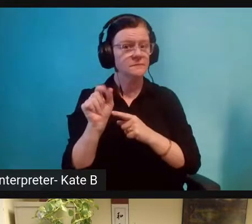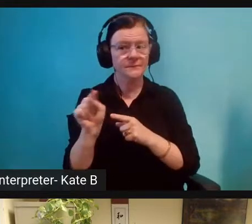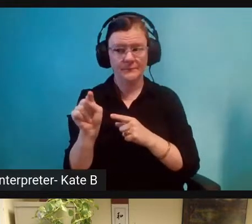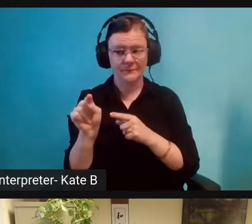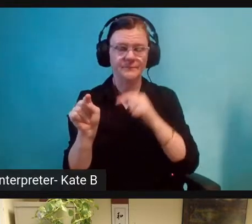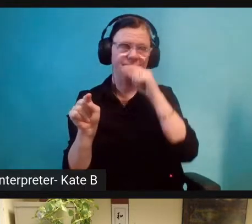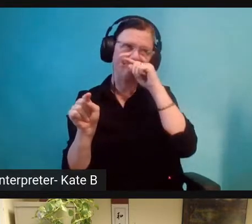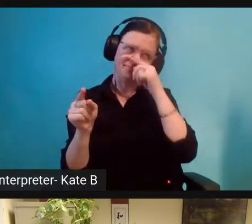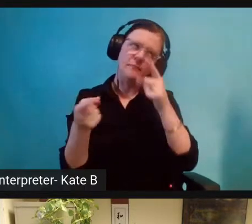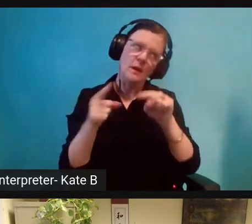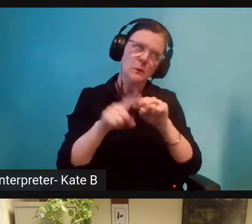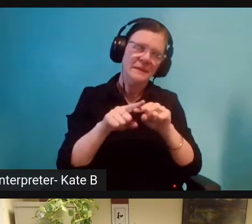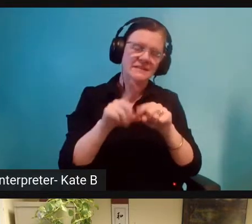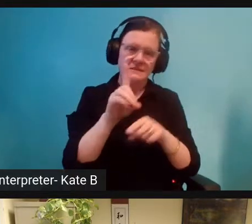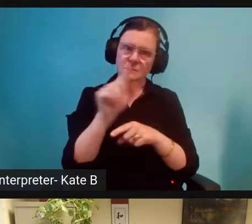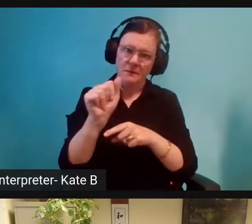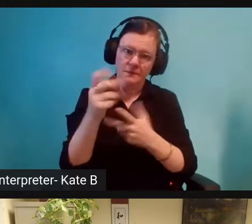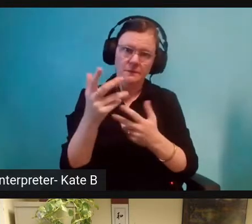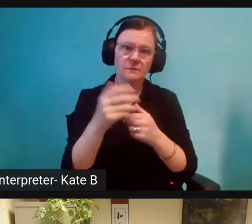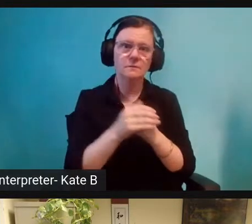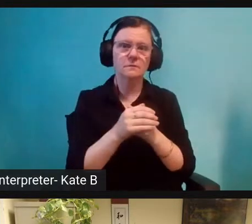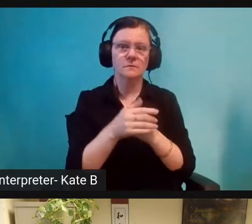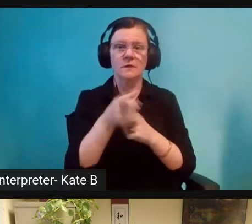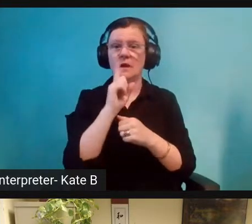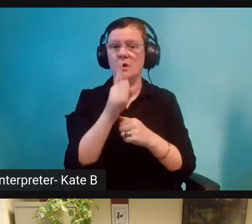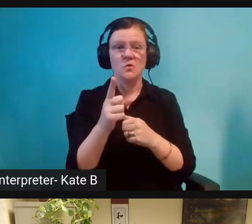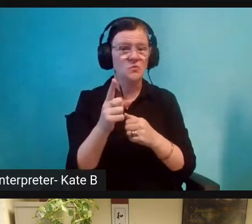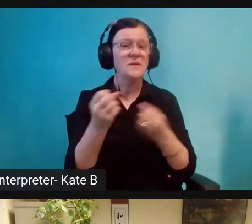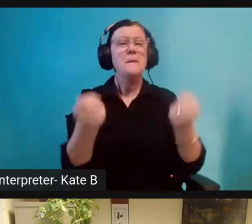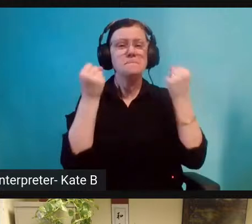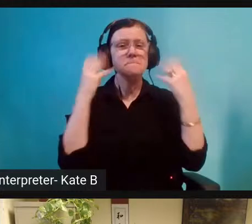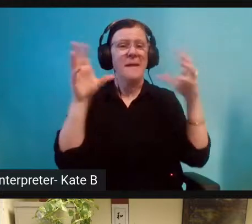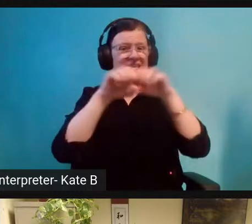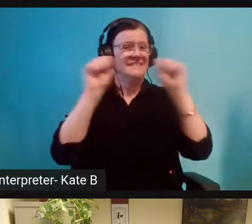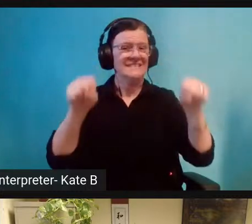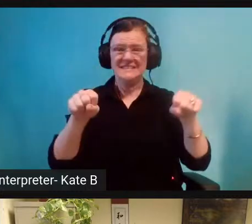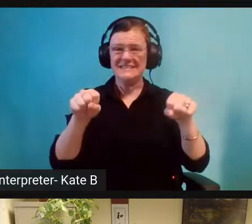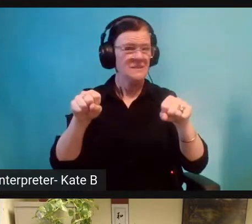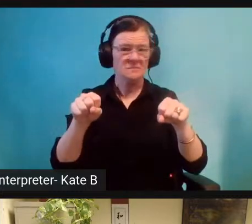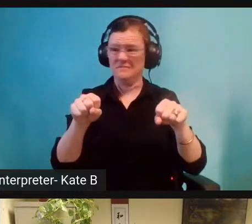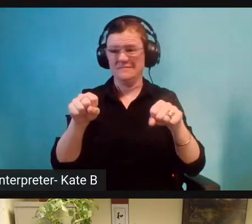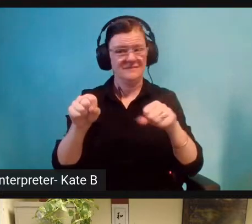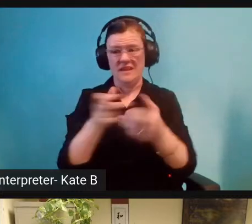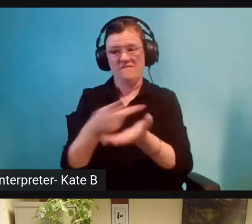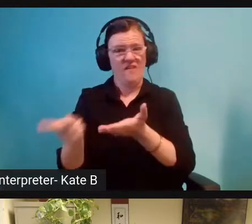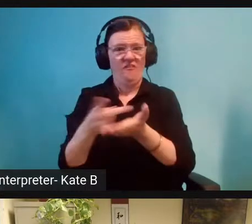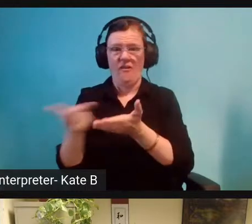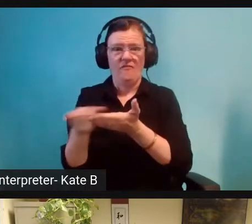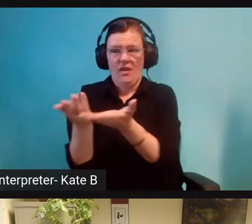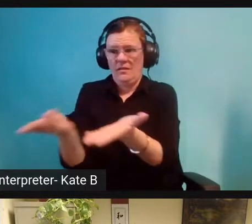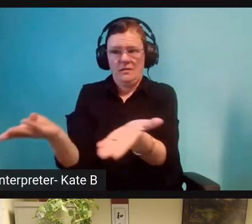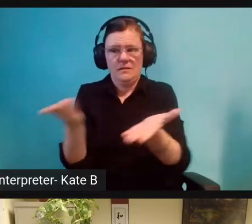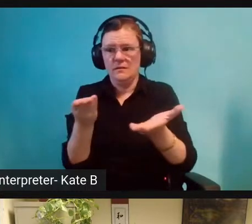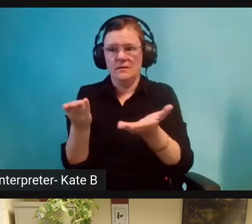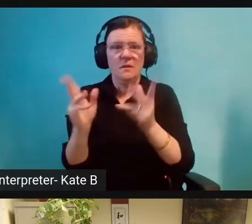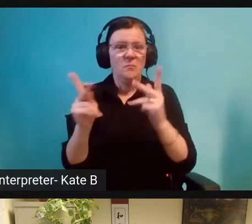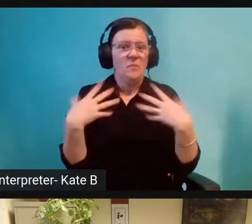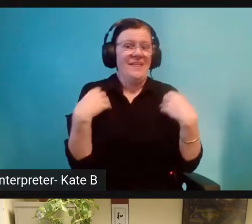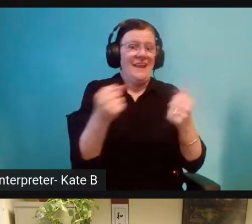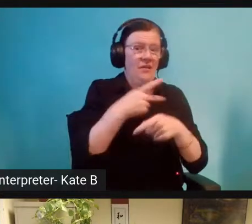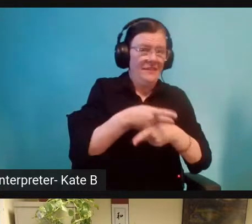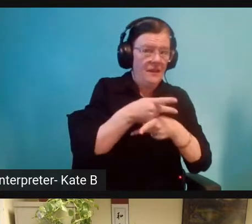type of disability, the failure of multiple systems is something that, in my view, people in the healthcare, public